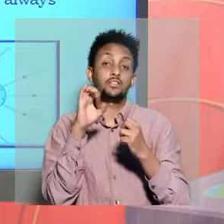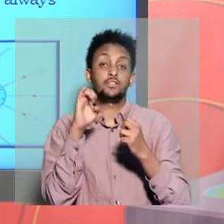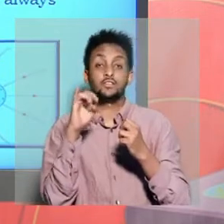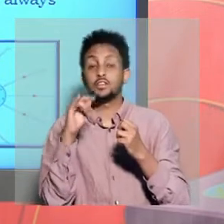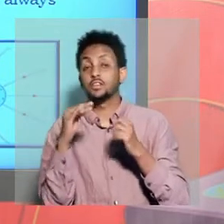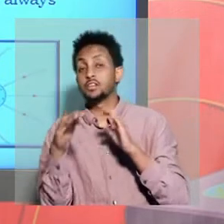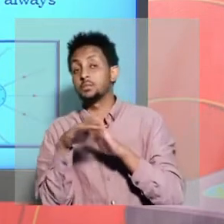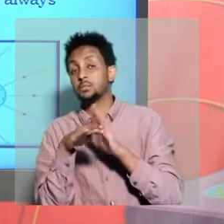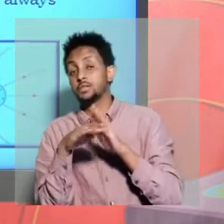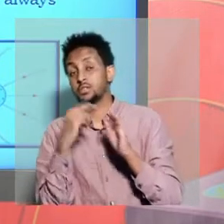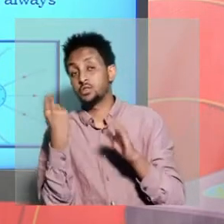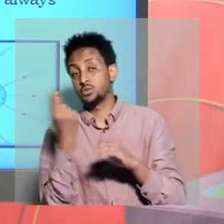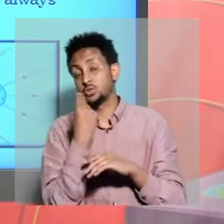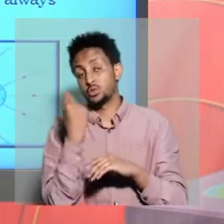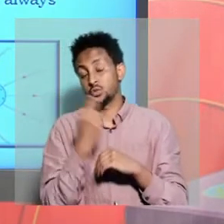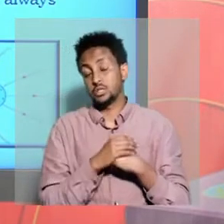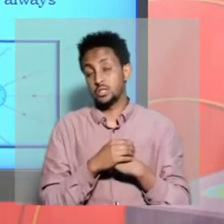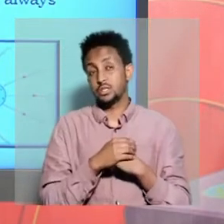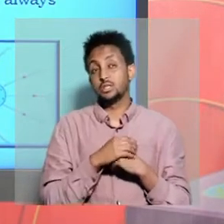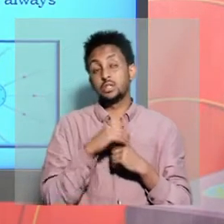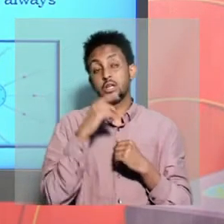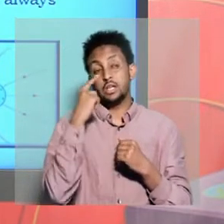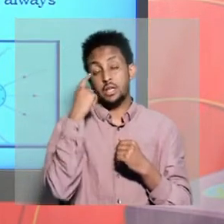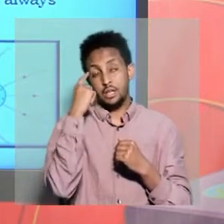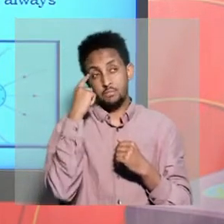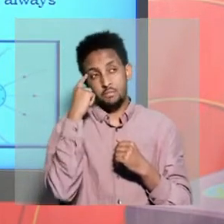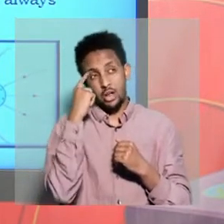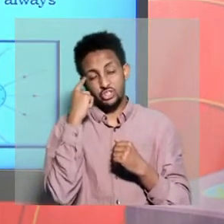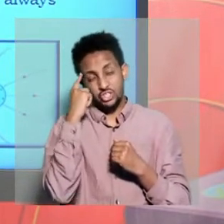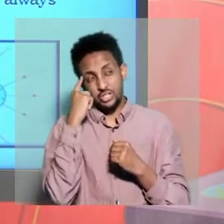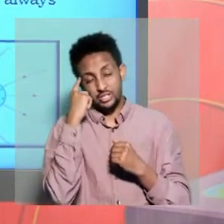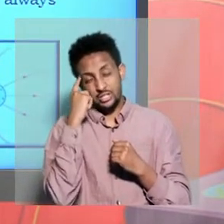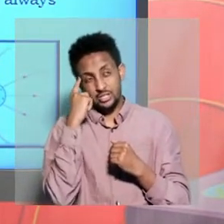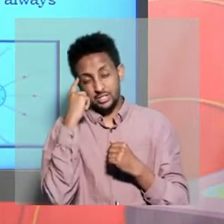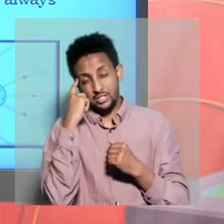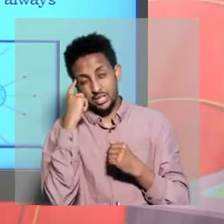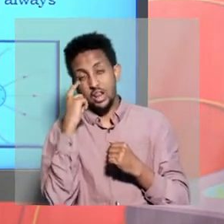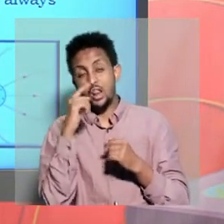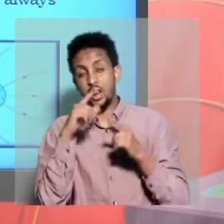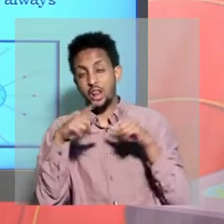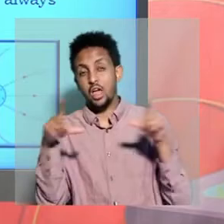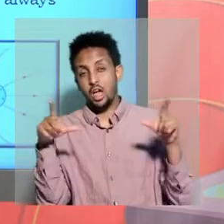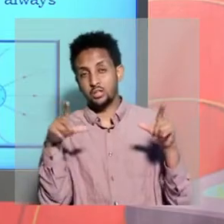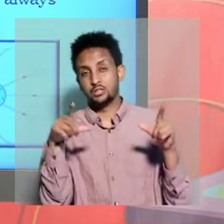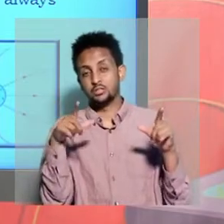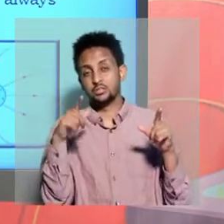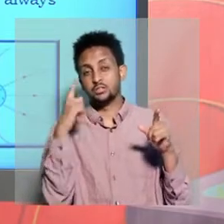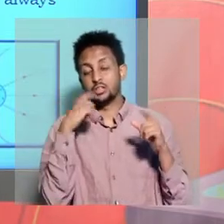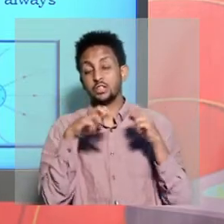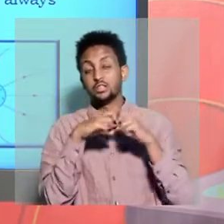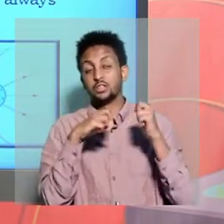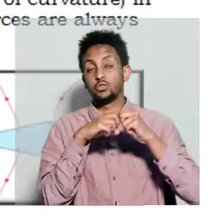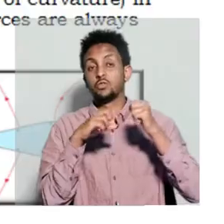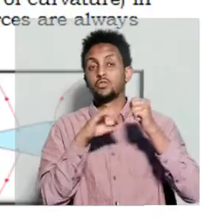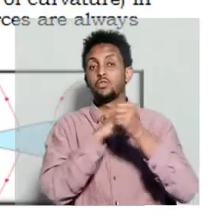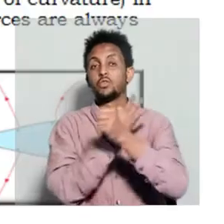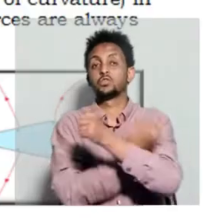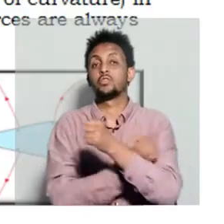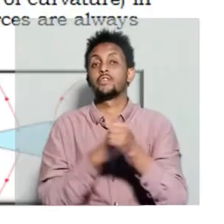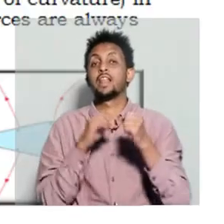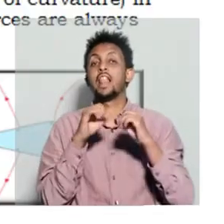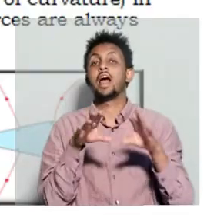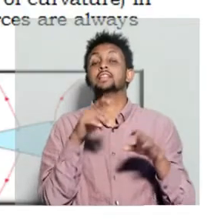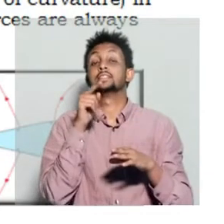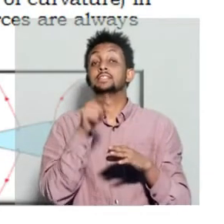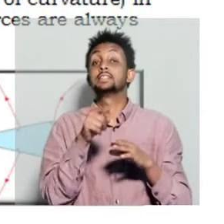be represented using imaginary lines known to be electric field lines or electric force of lines.